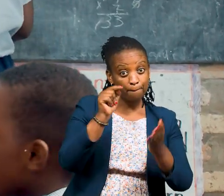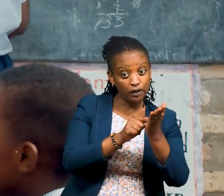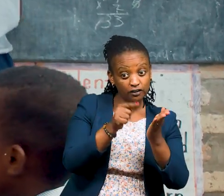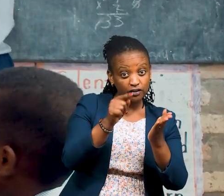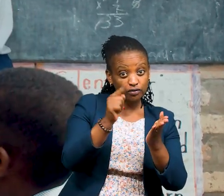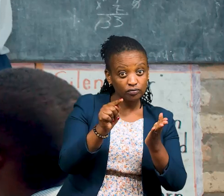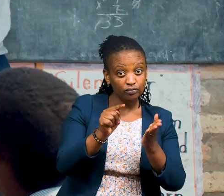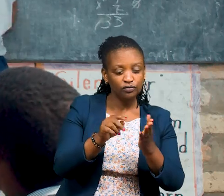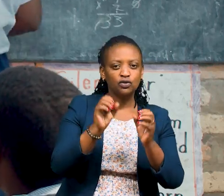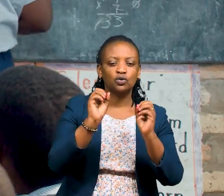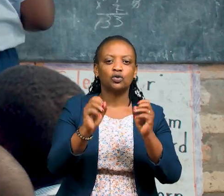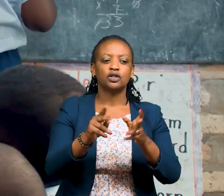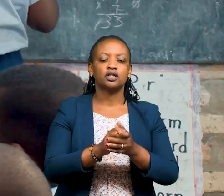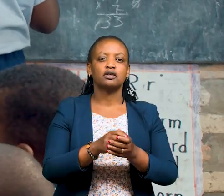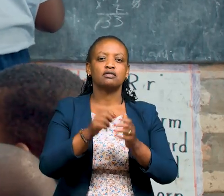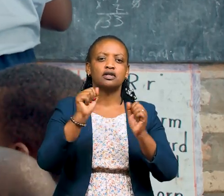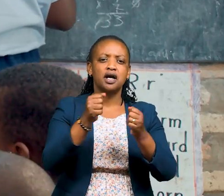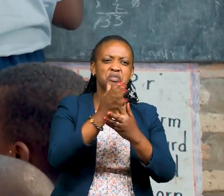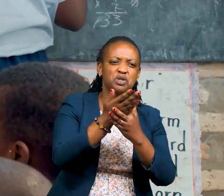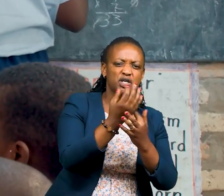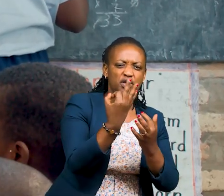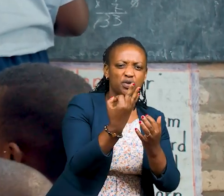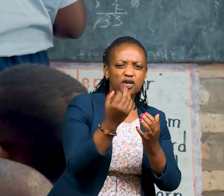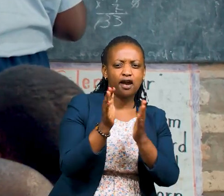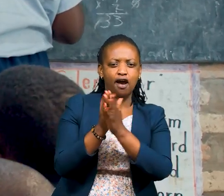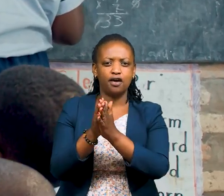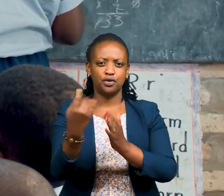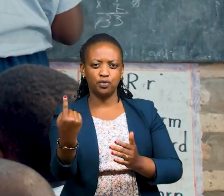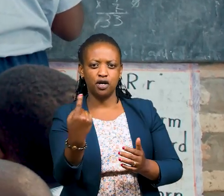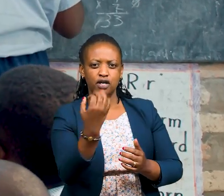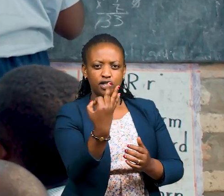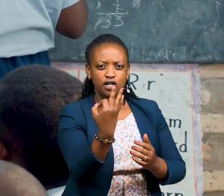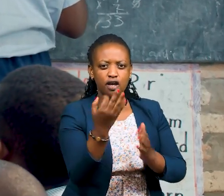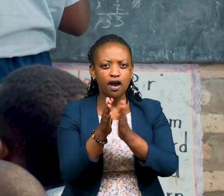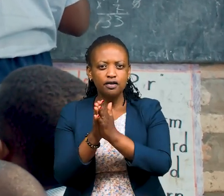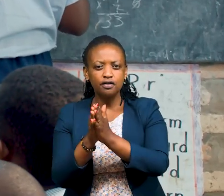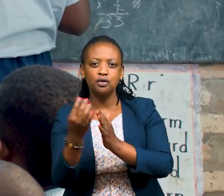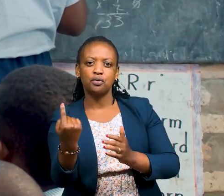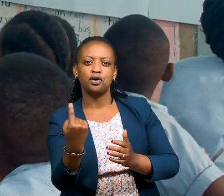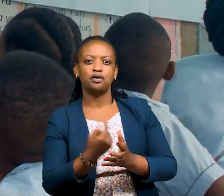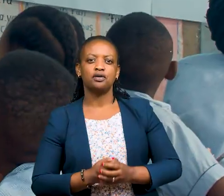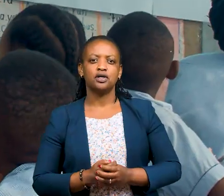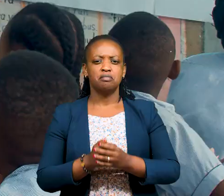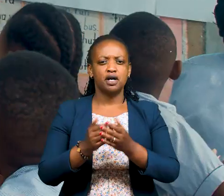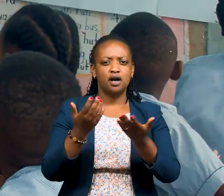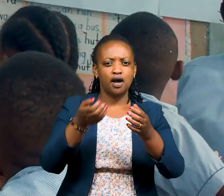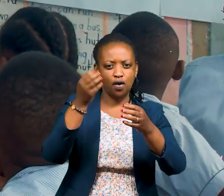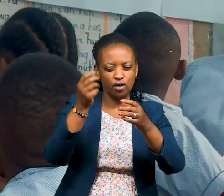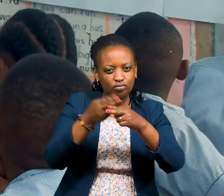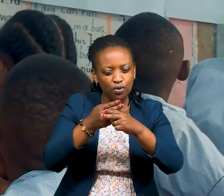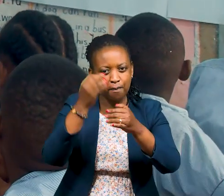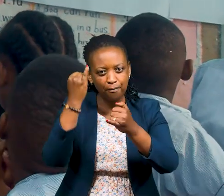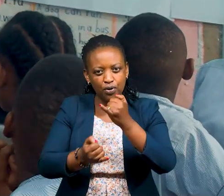That point, okay? Yeah, that point should be between 3 and 1. 3 and 1. We are approaching the